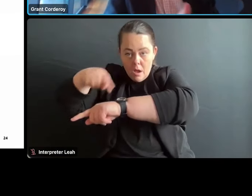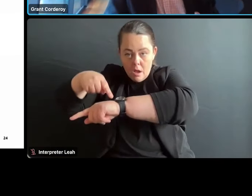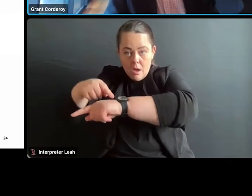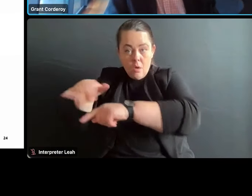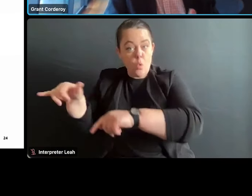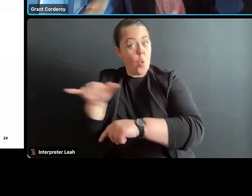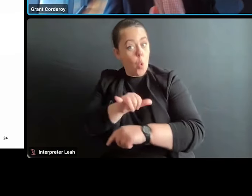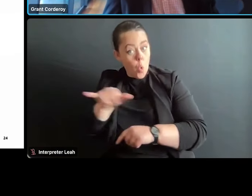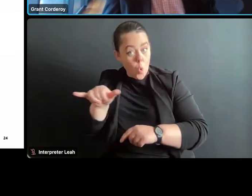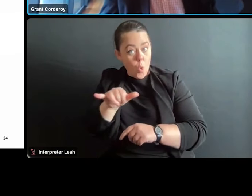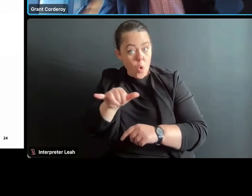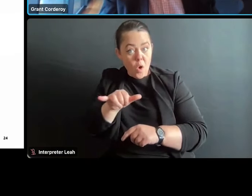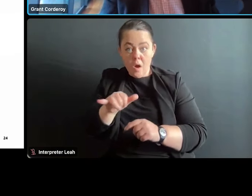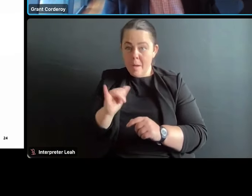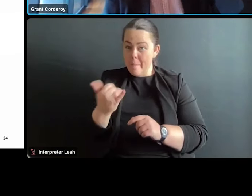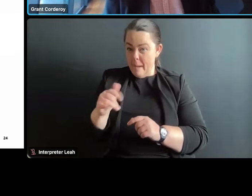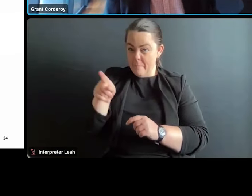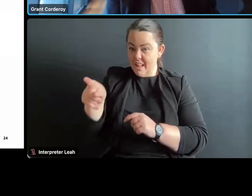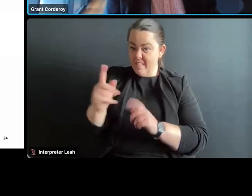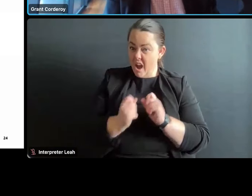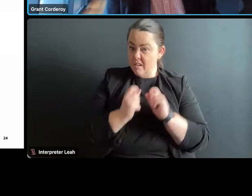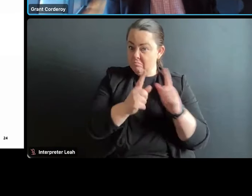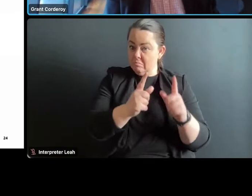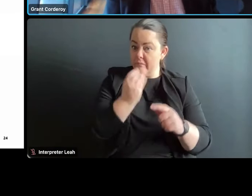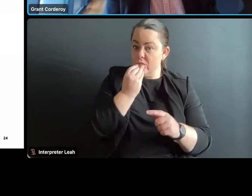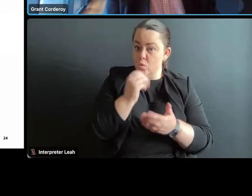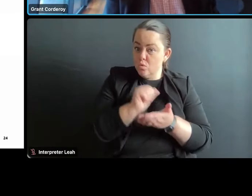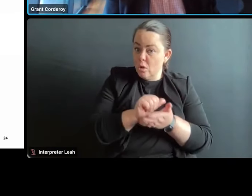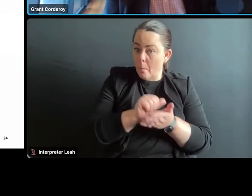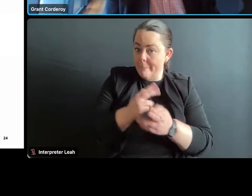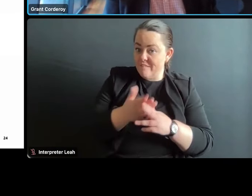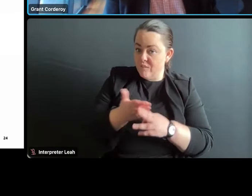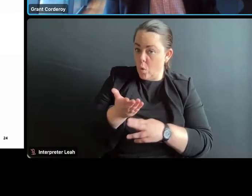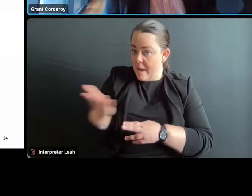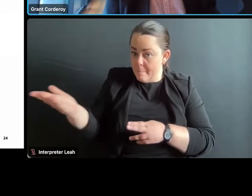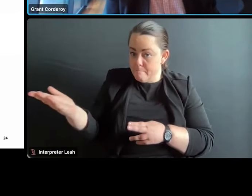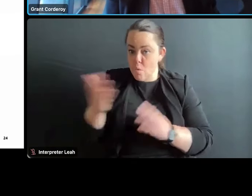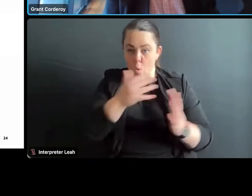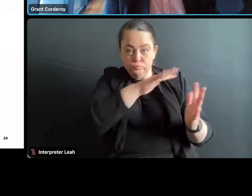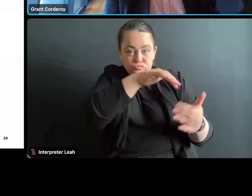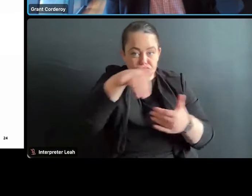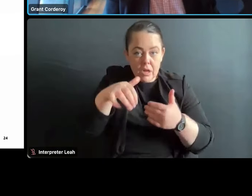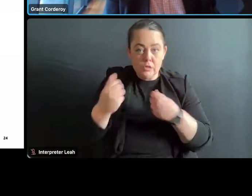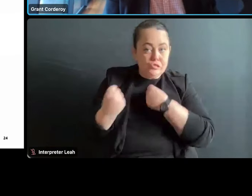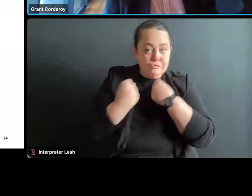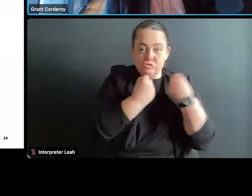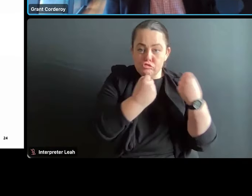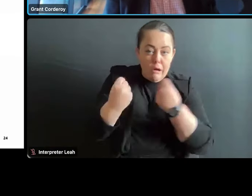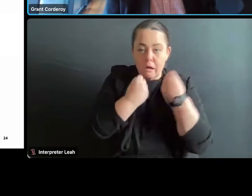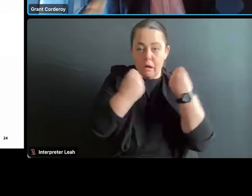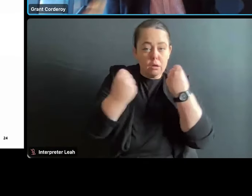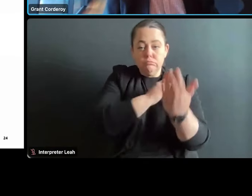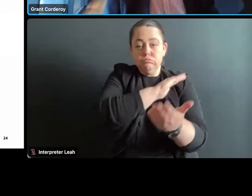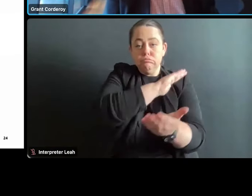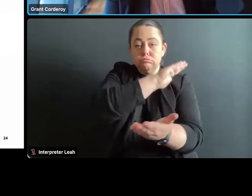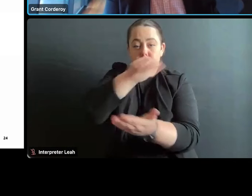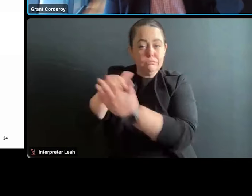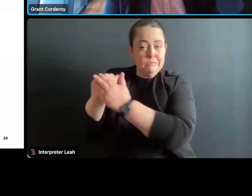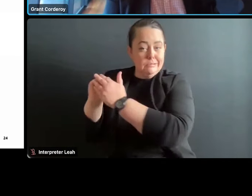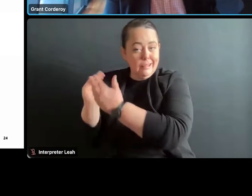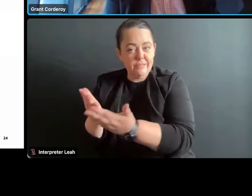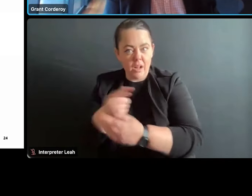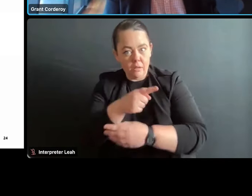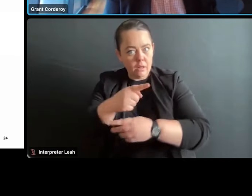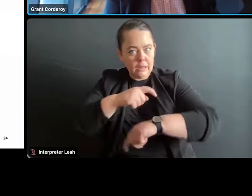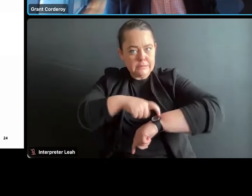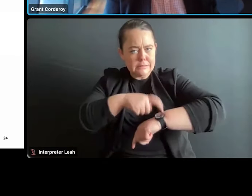that they spend percentage-wise performing one function or the other. Now, again, when we look at agency costs, and this is going to have to be a